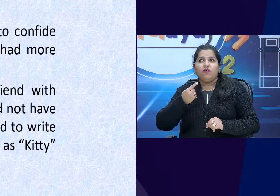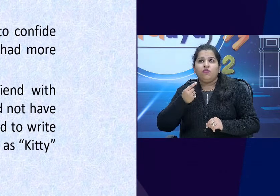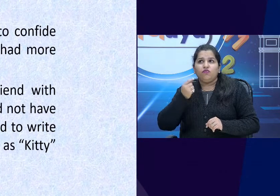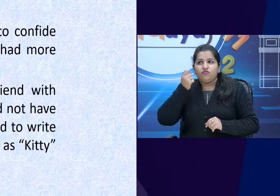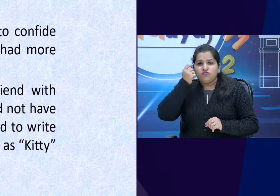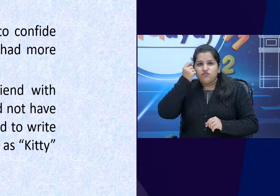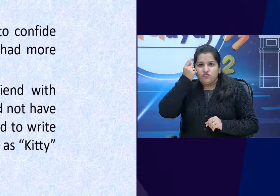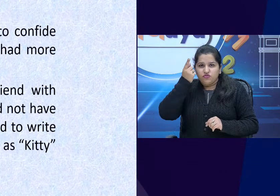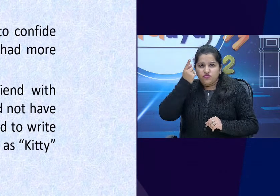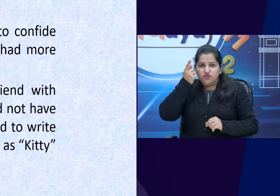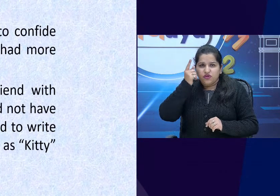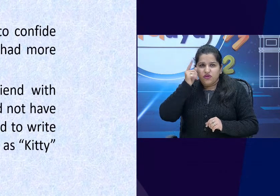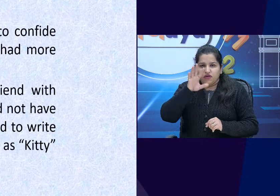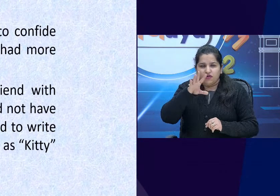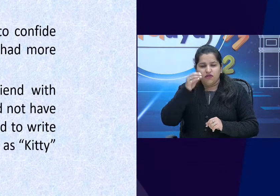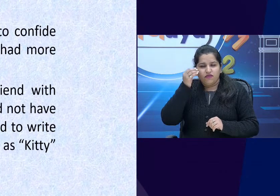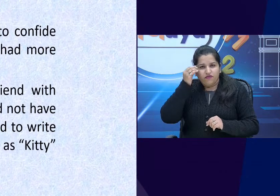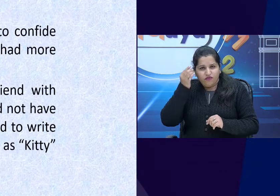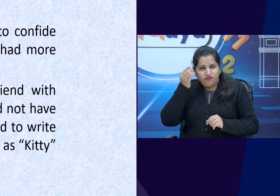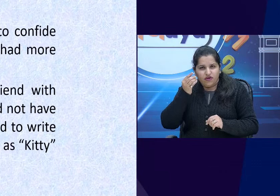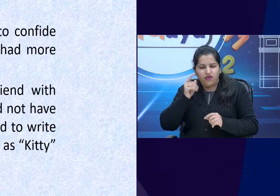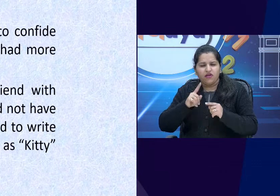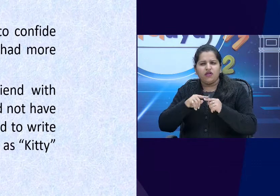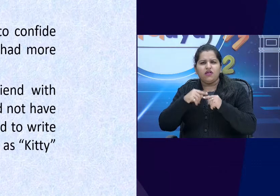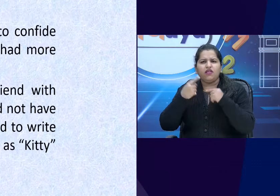diary? Then she comes to one conclusion.